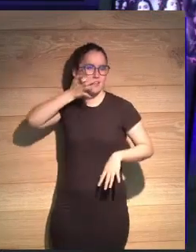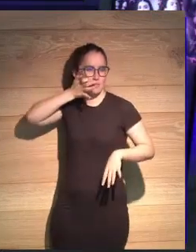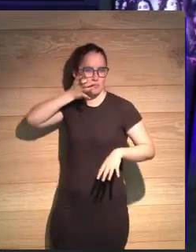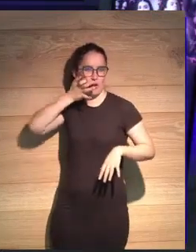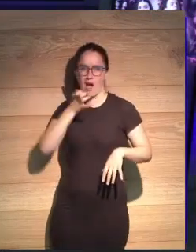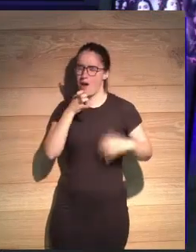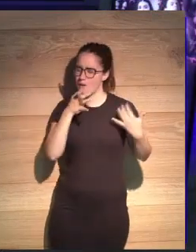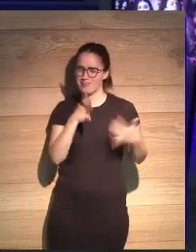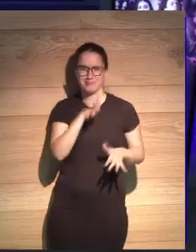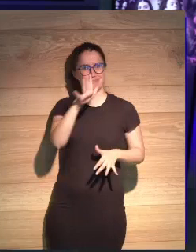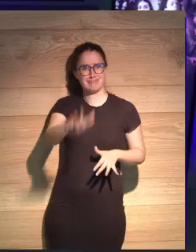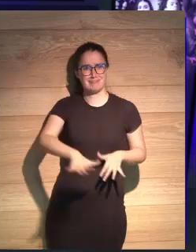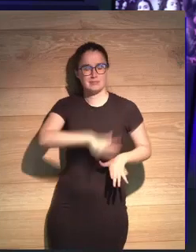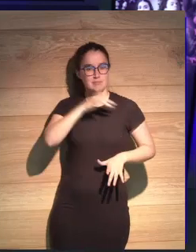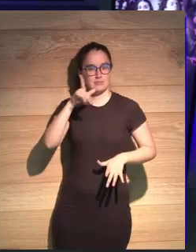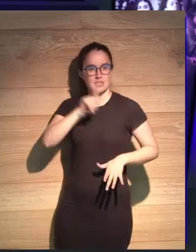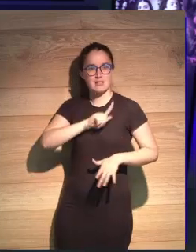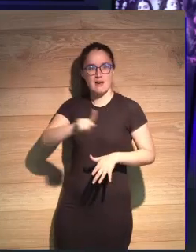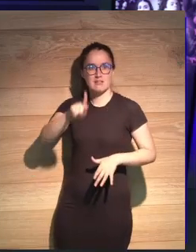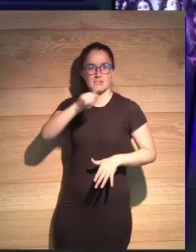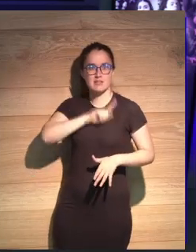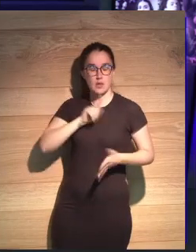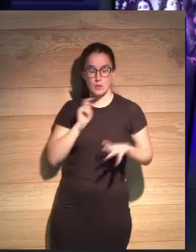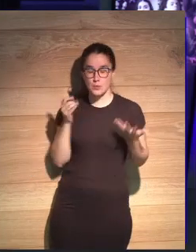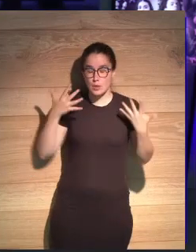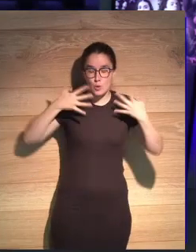You can see now the level of